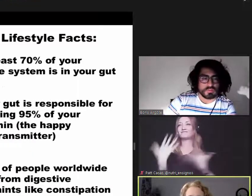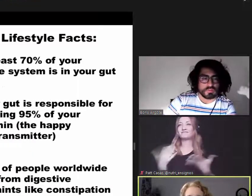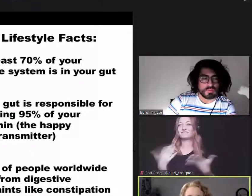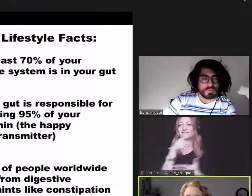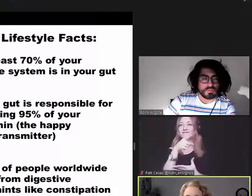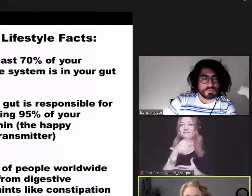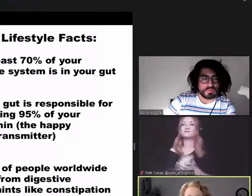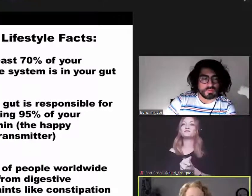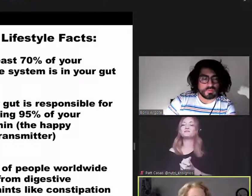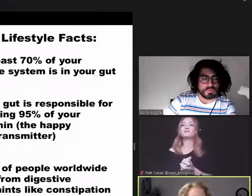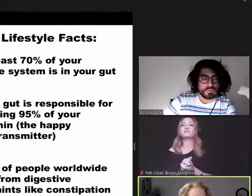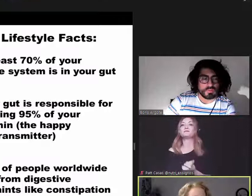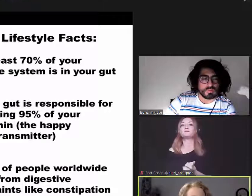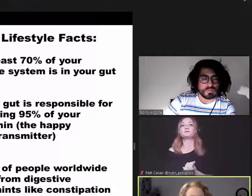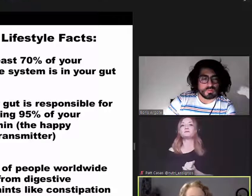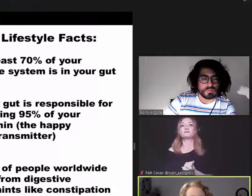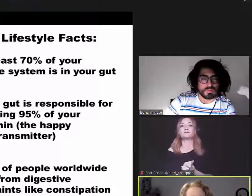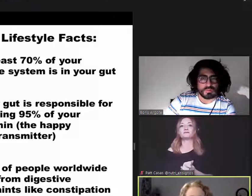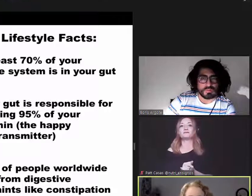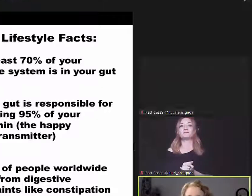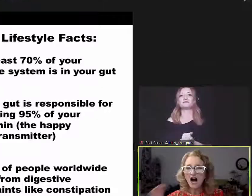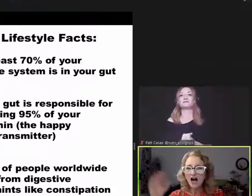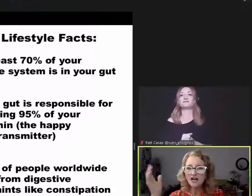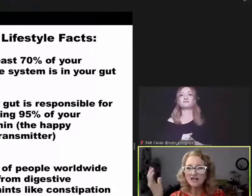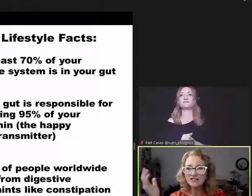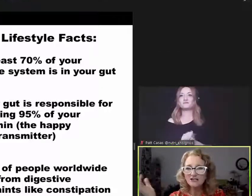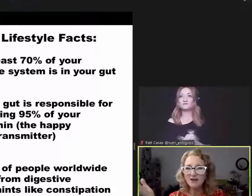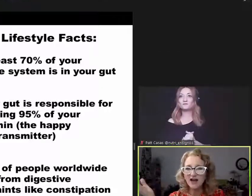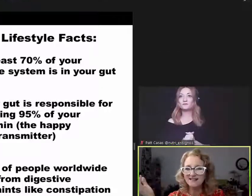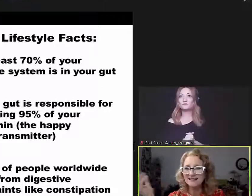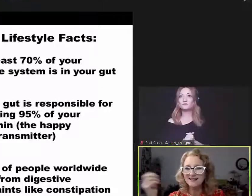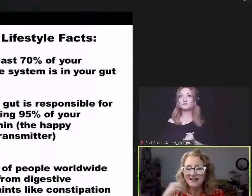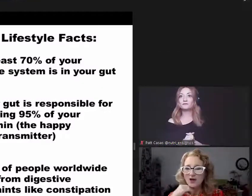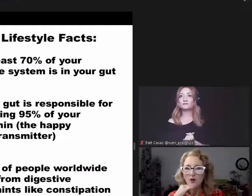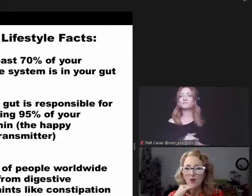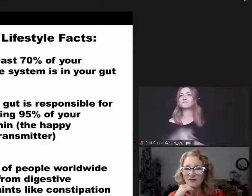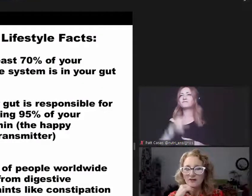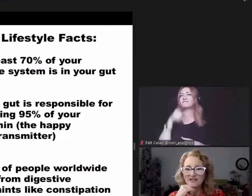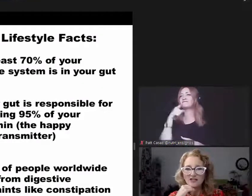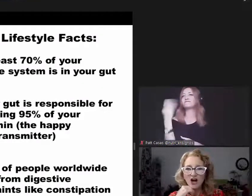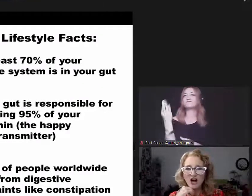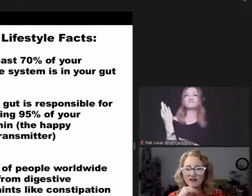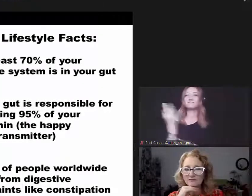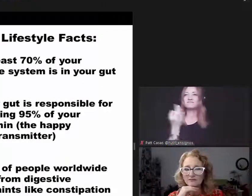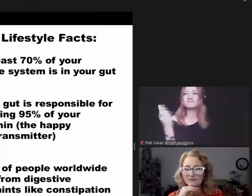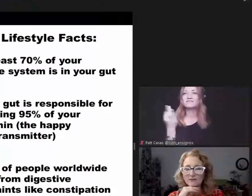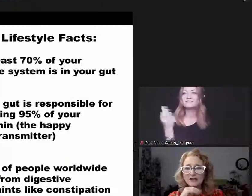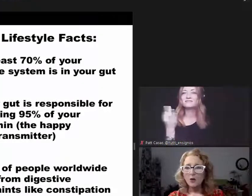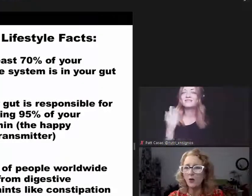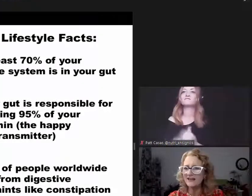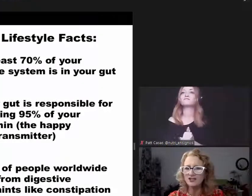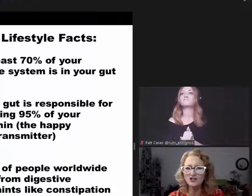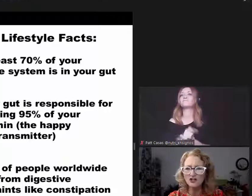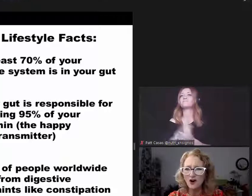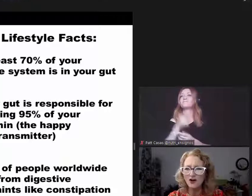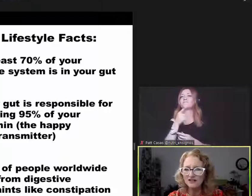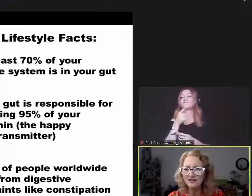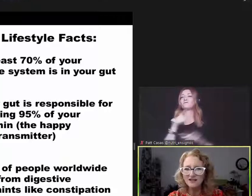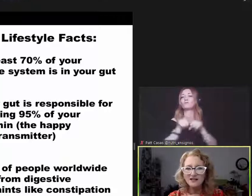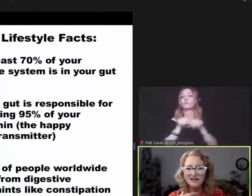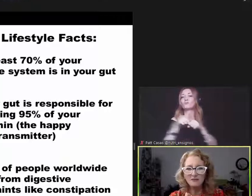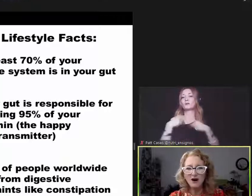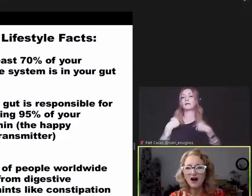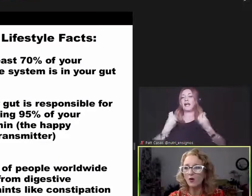these are some toxic lifestyle facts. I spent quite a bit of time being quite